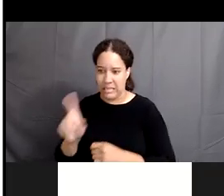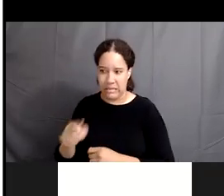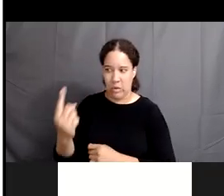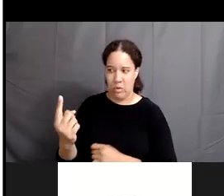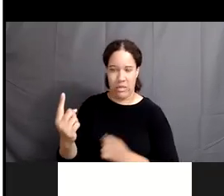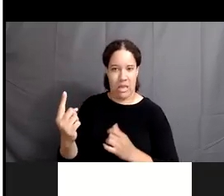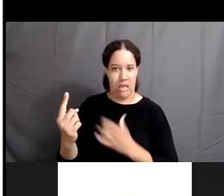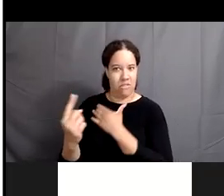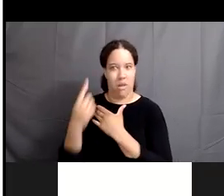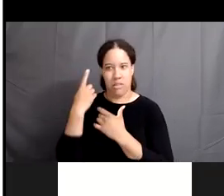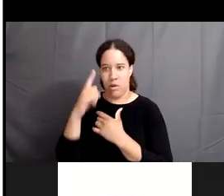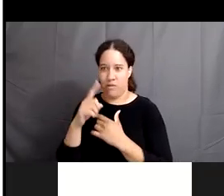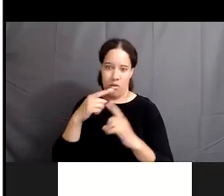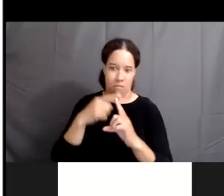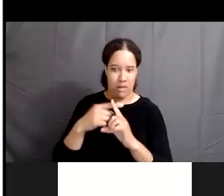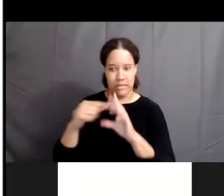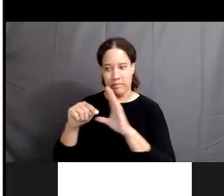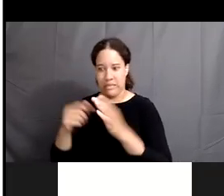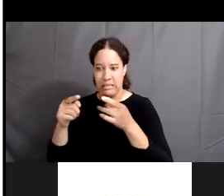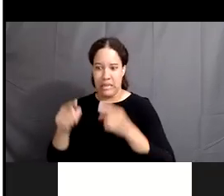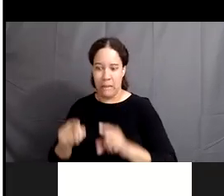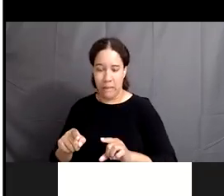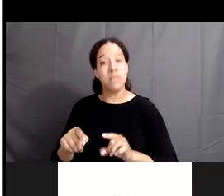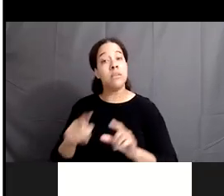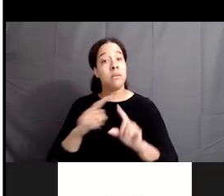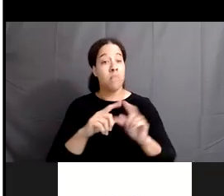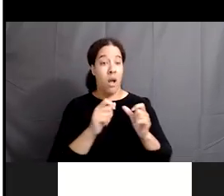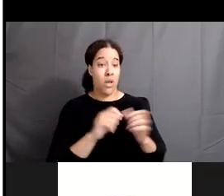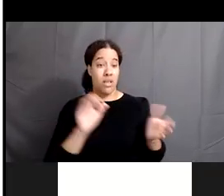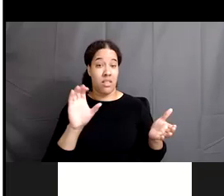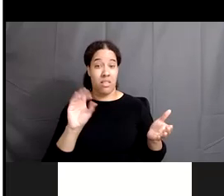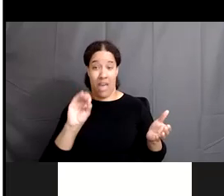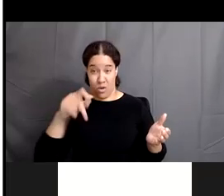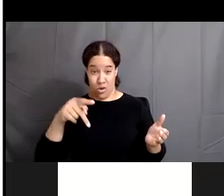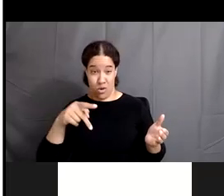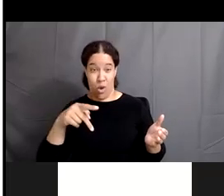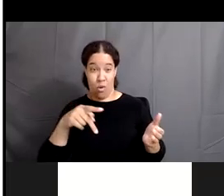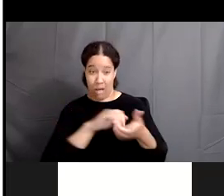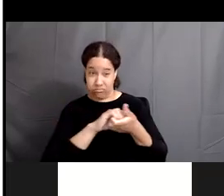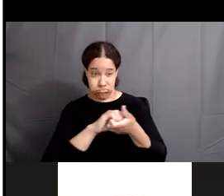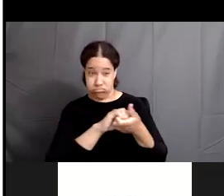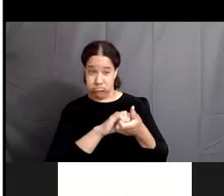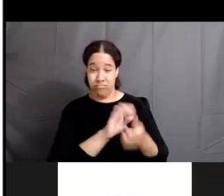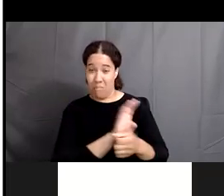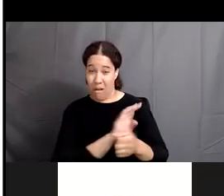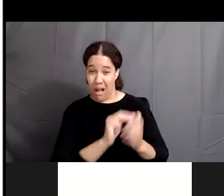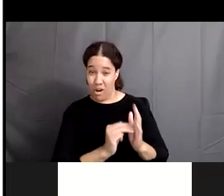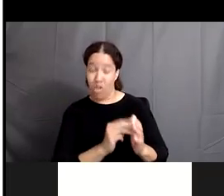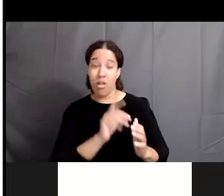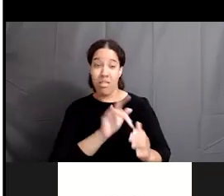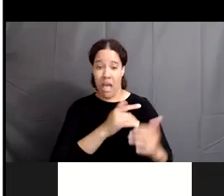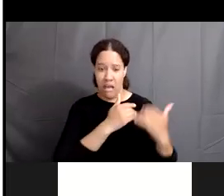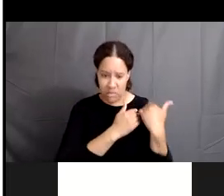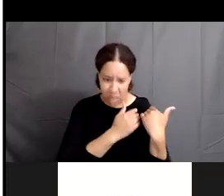that business. Well, here in a cooperative model, that risk, that responsibility, those obligations